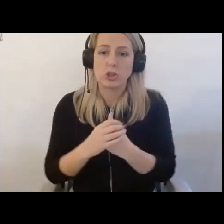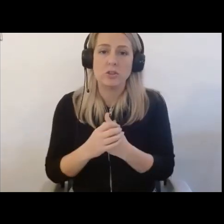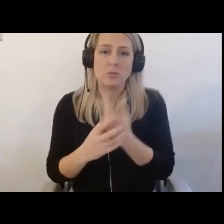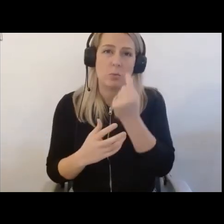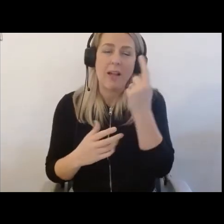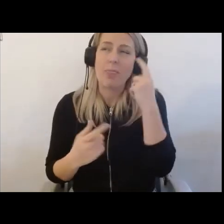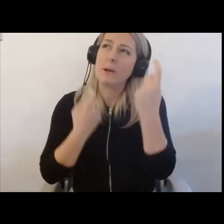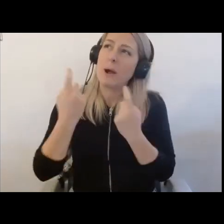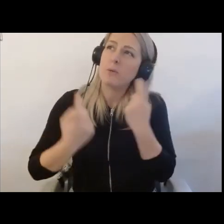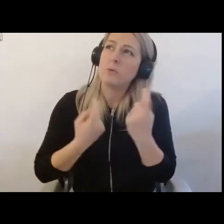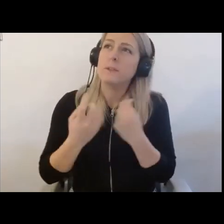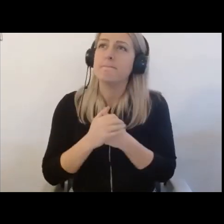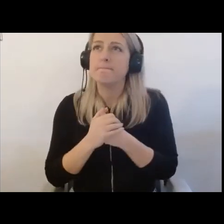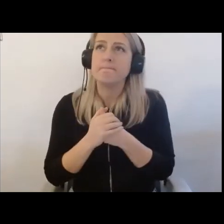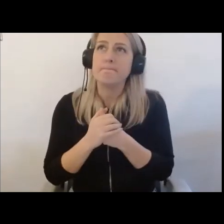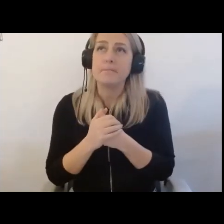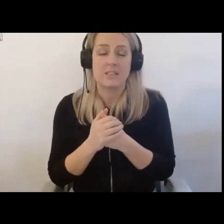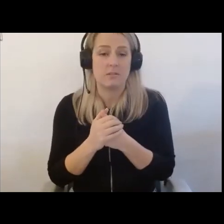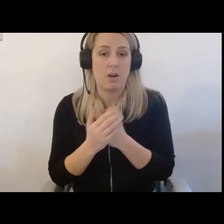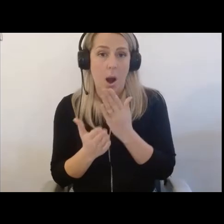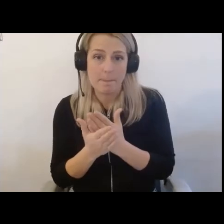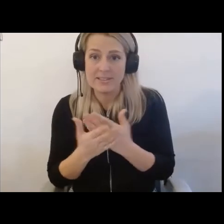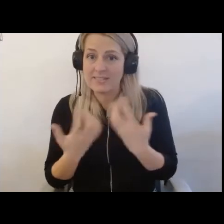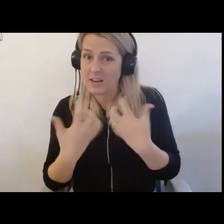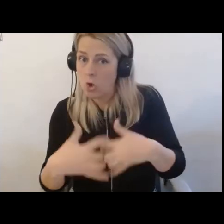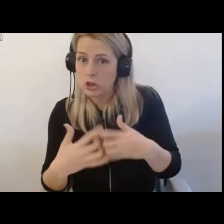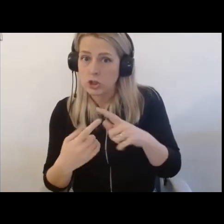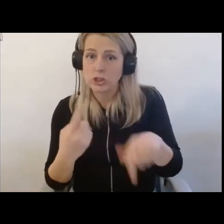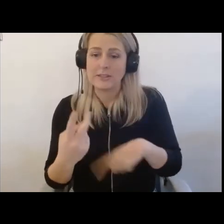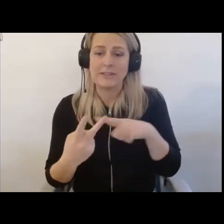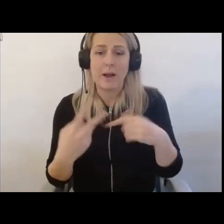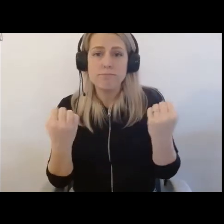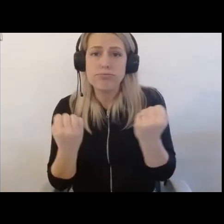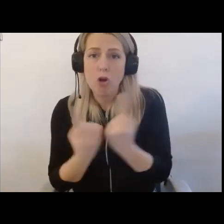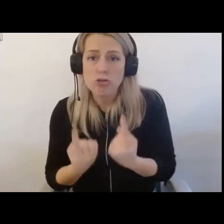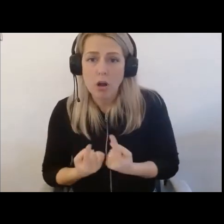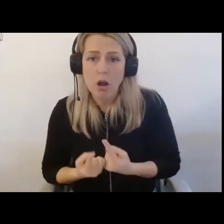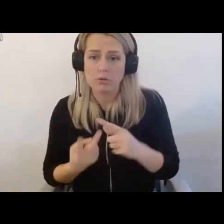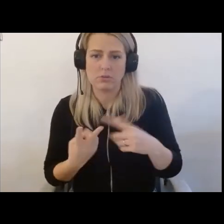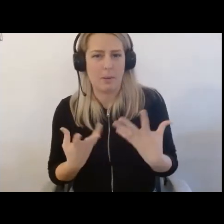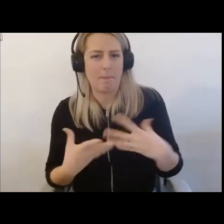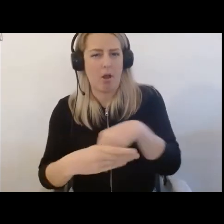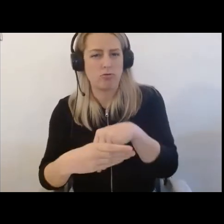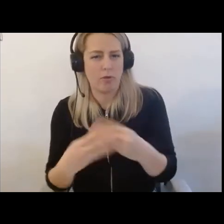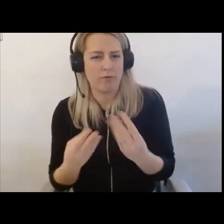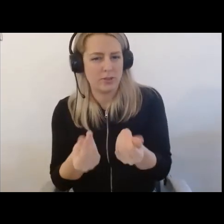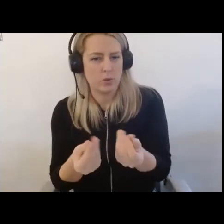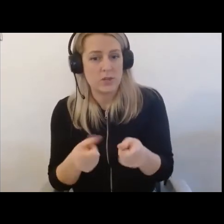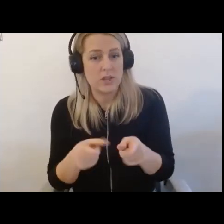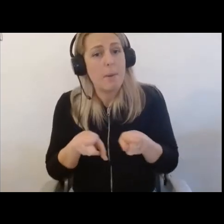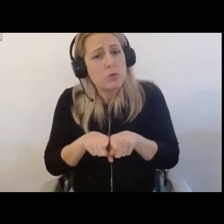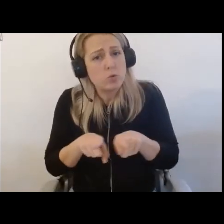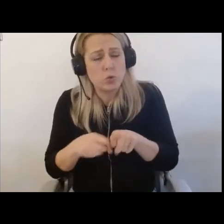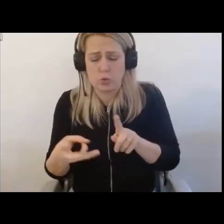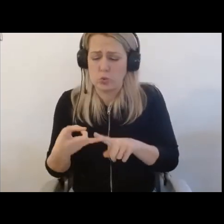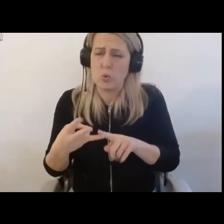clearly as, you know, the technology itself, the products as part of resources, but also external support. So from the point of